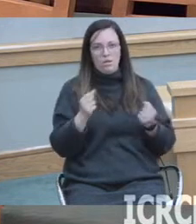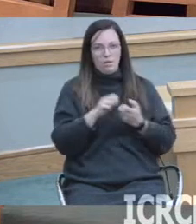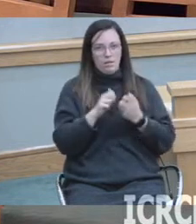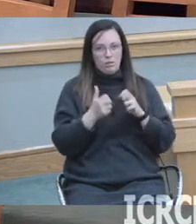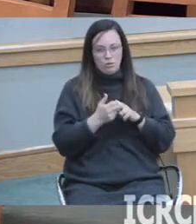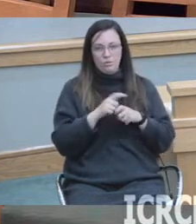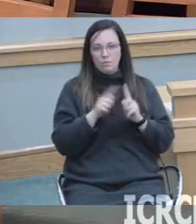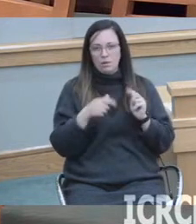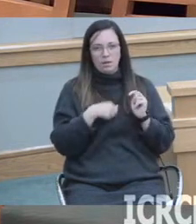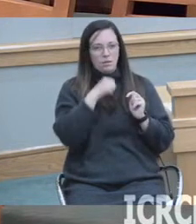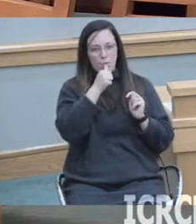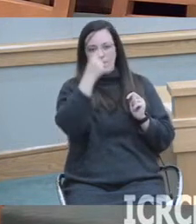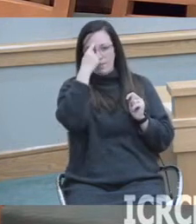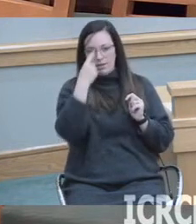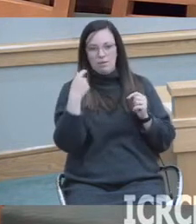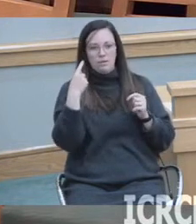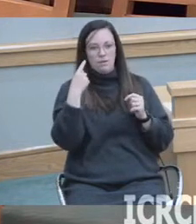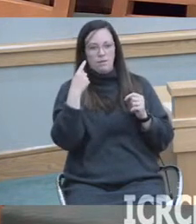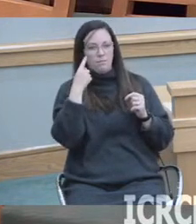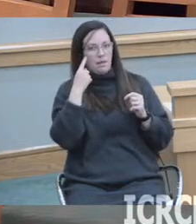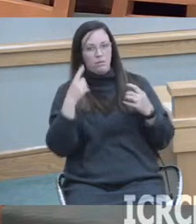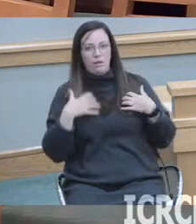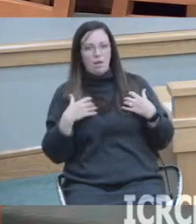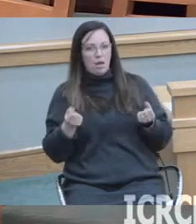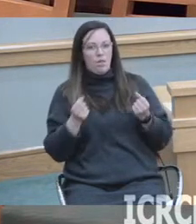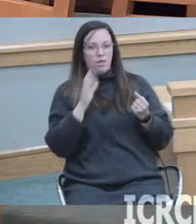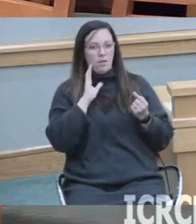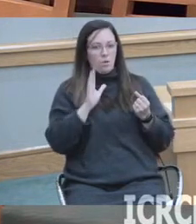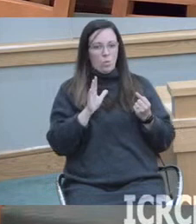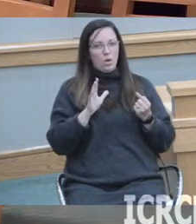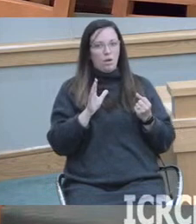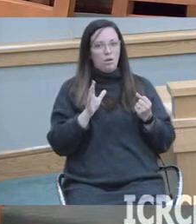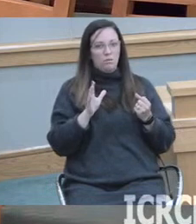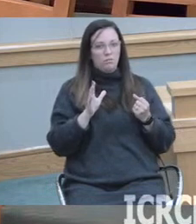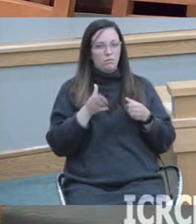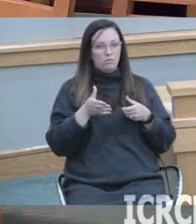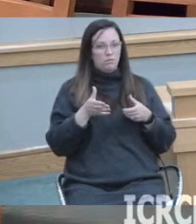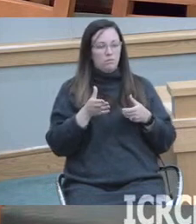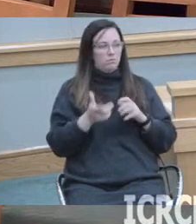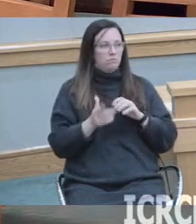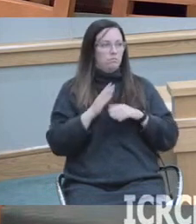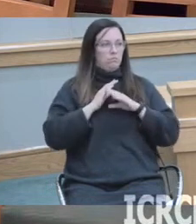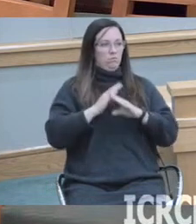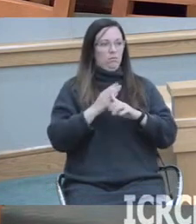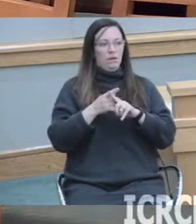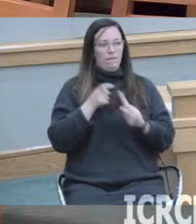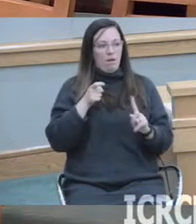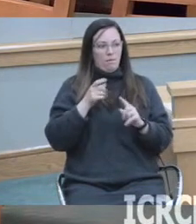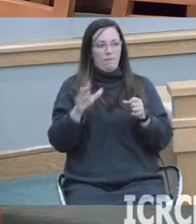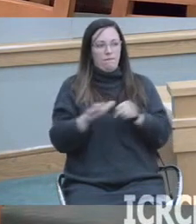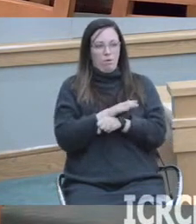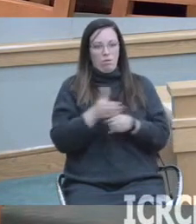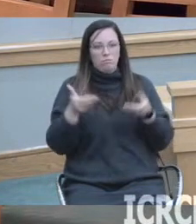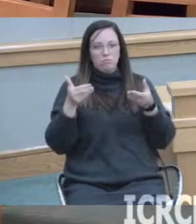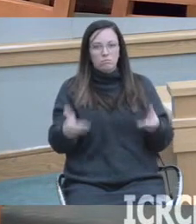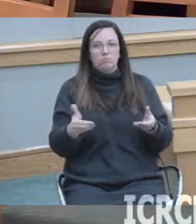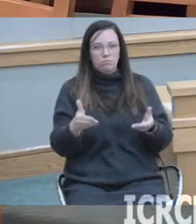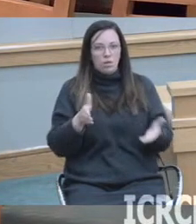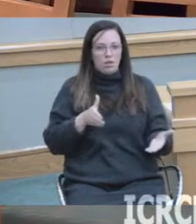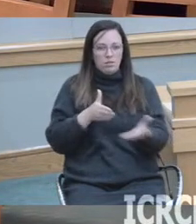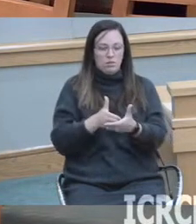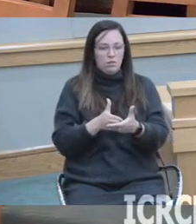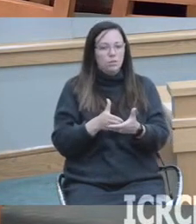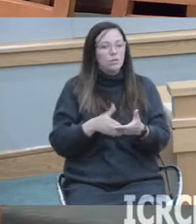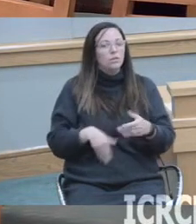mental health issue that is going to preclude the prosecutor's office from being able to fully prosecute him. He may have